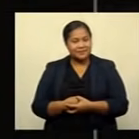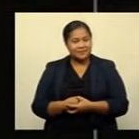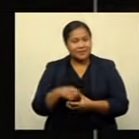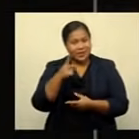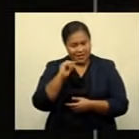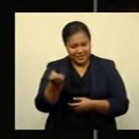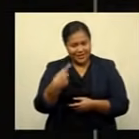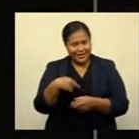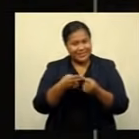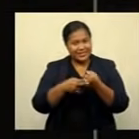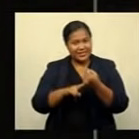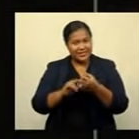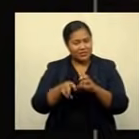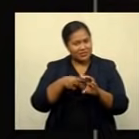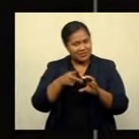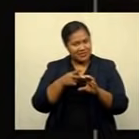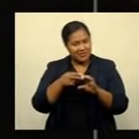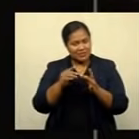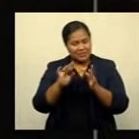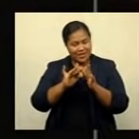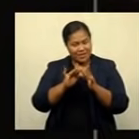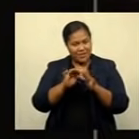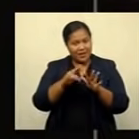send us newsworthy pictures and videos. Email